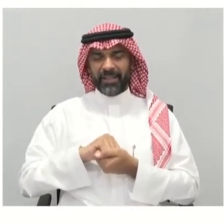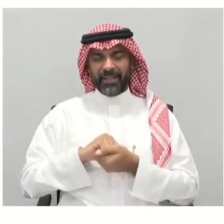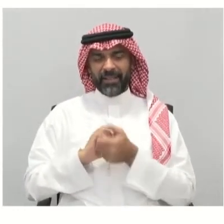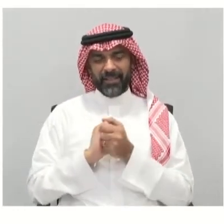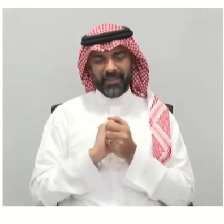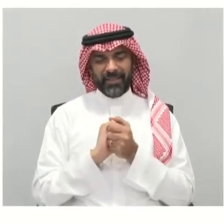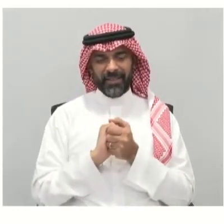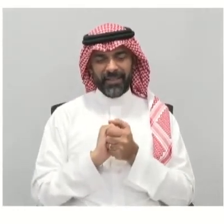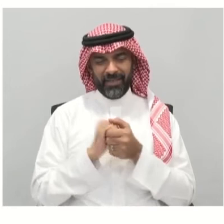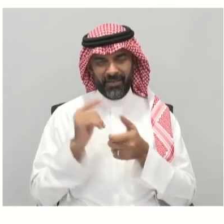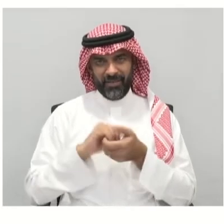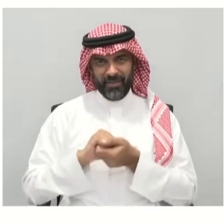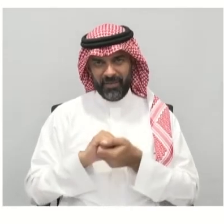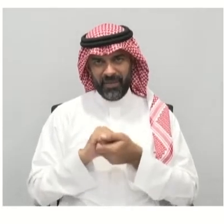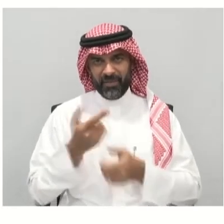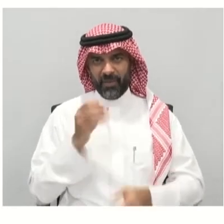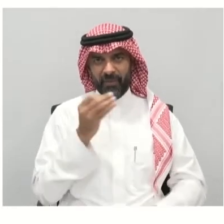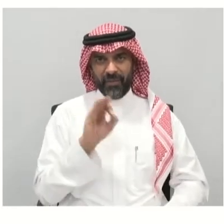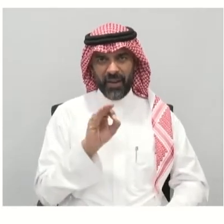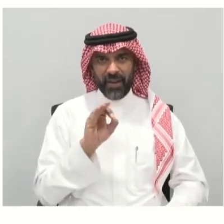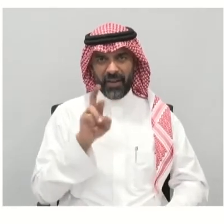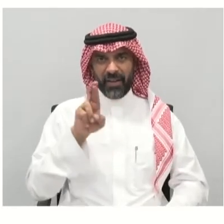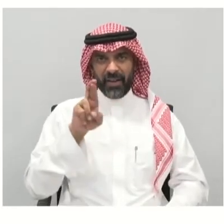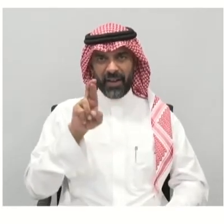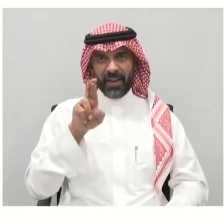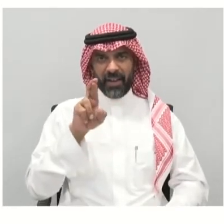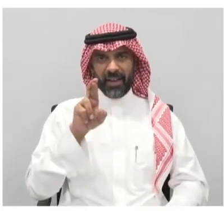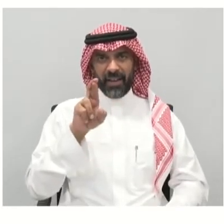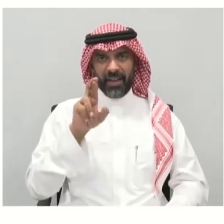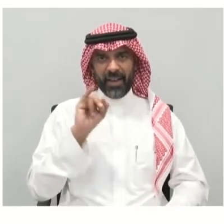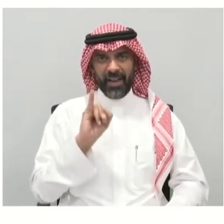Maybe you see your cousins on Saturdays.